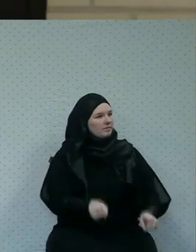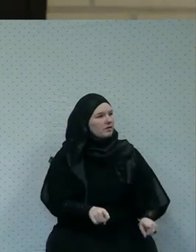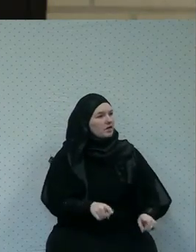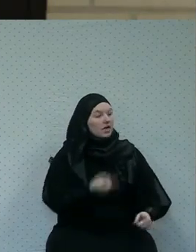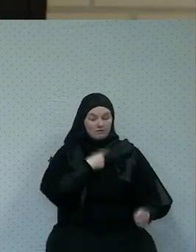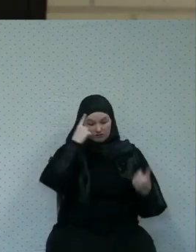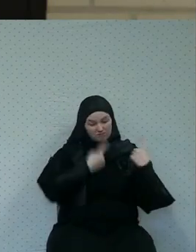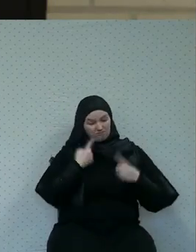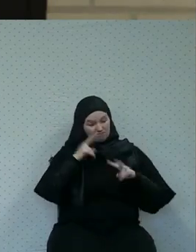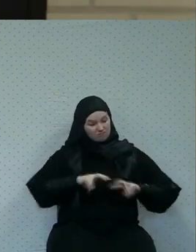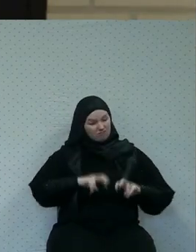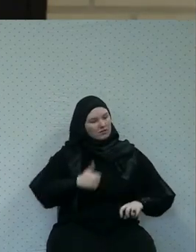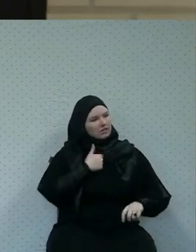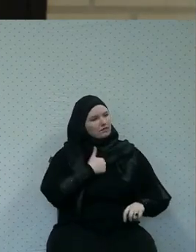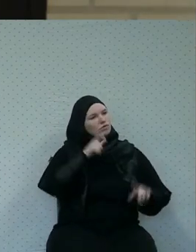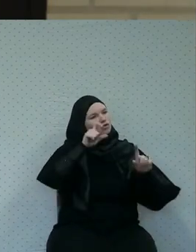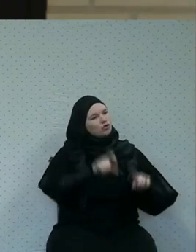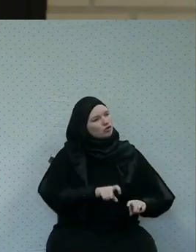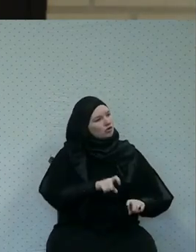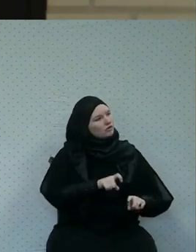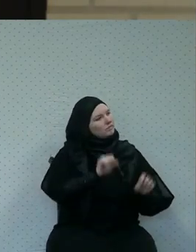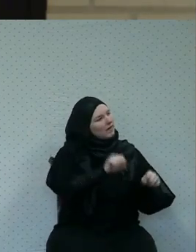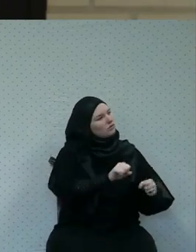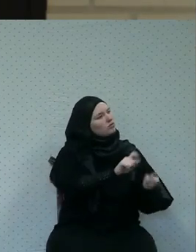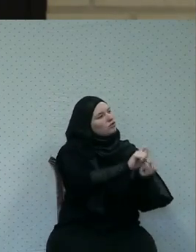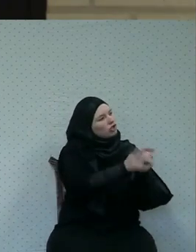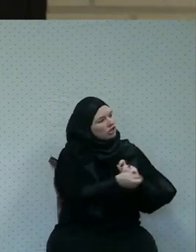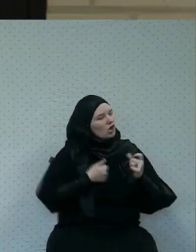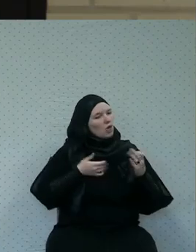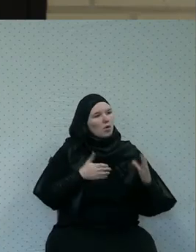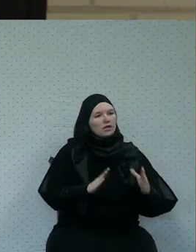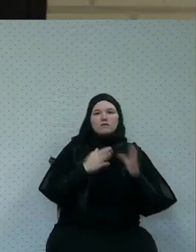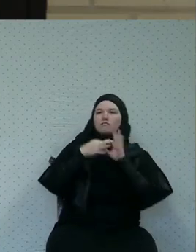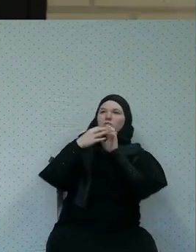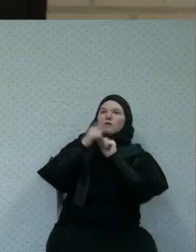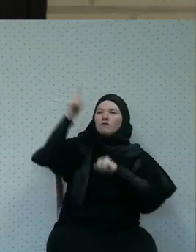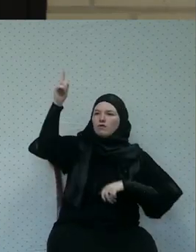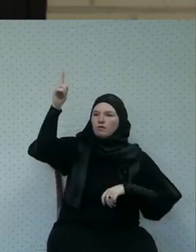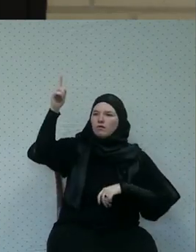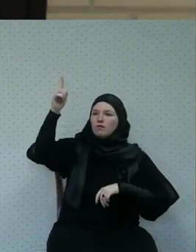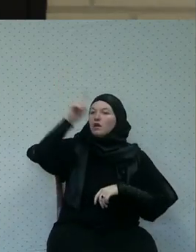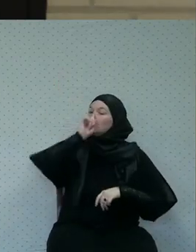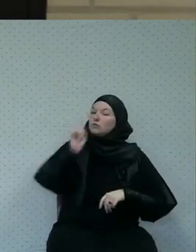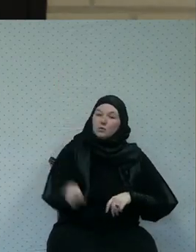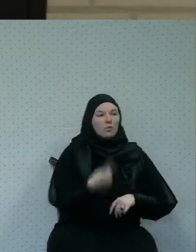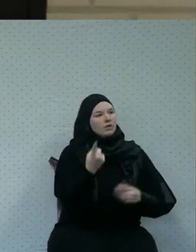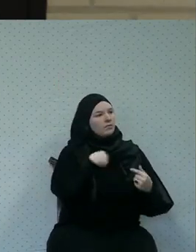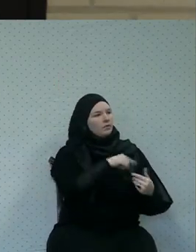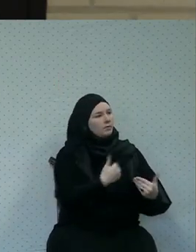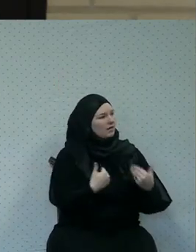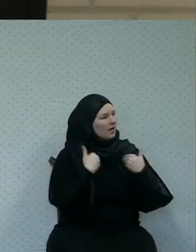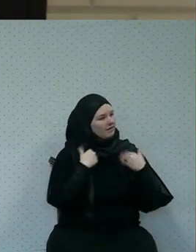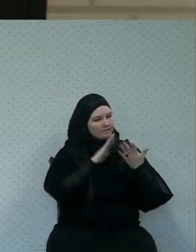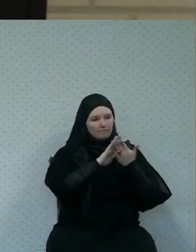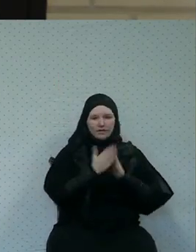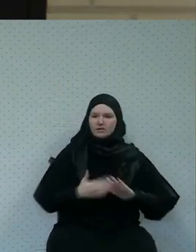to account, we should resolve to change our ways with Allah. Because it's only when we have